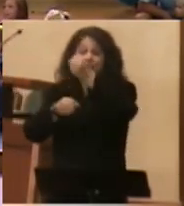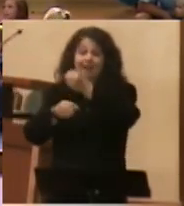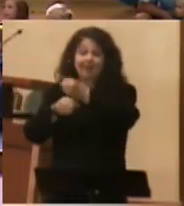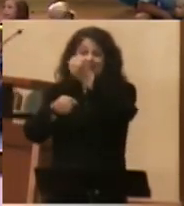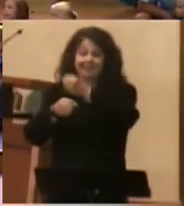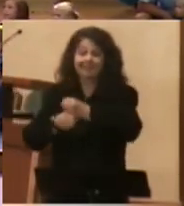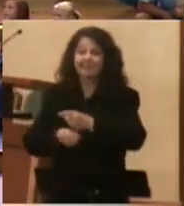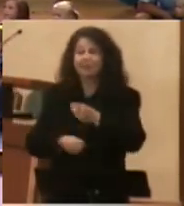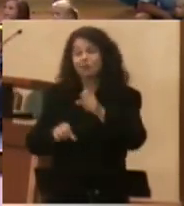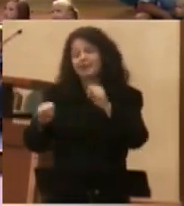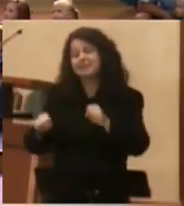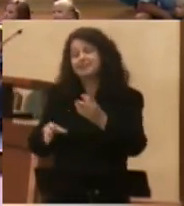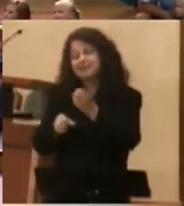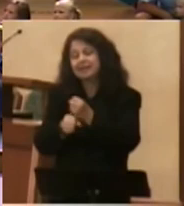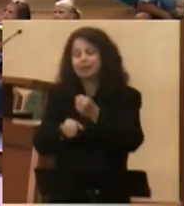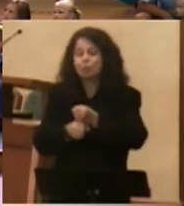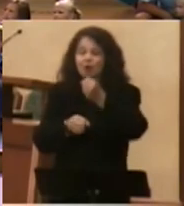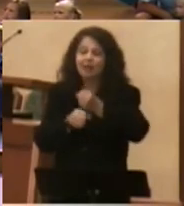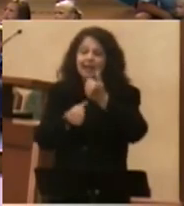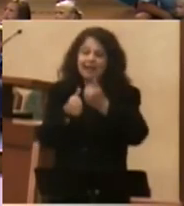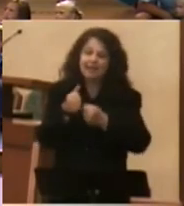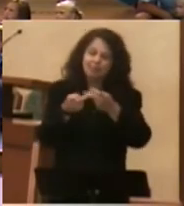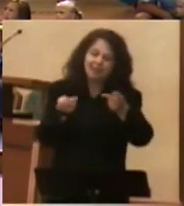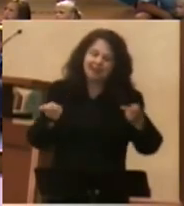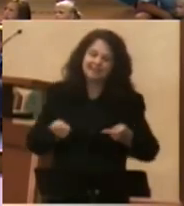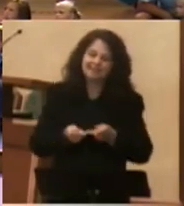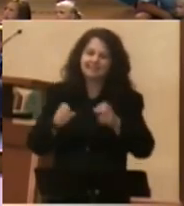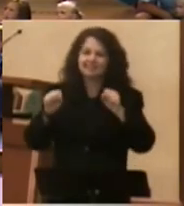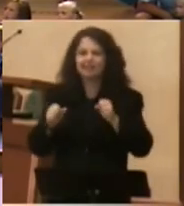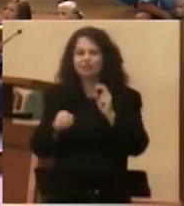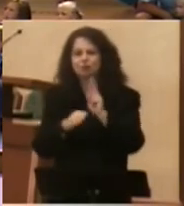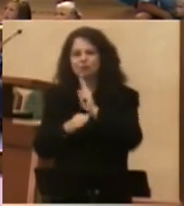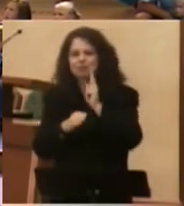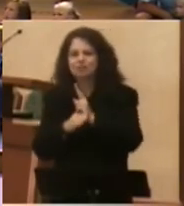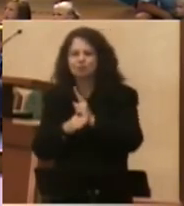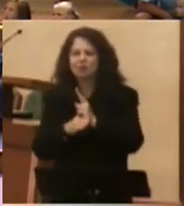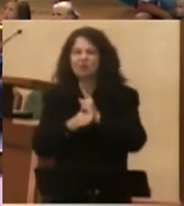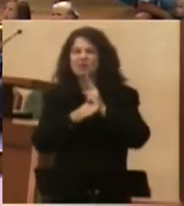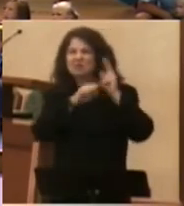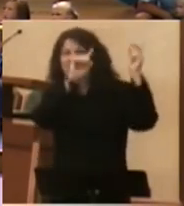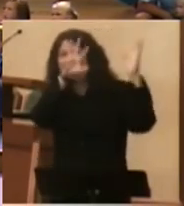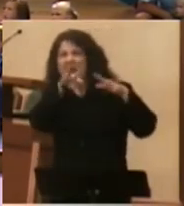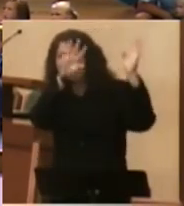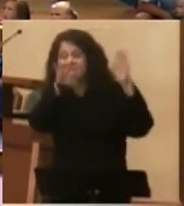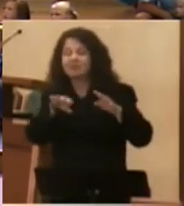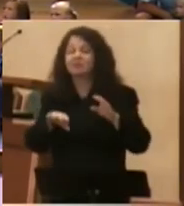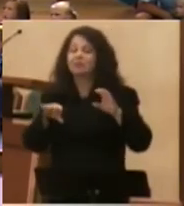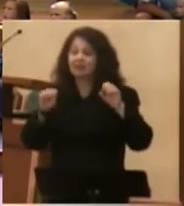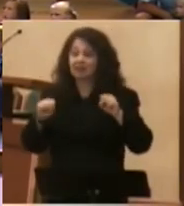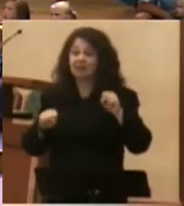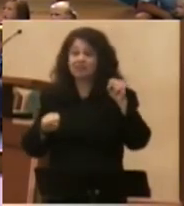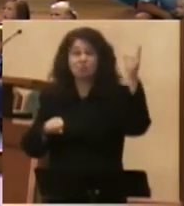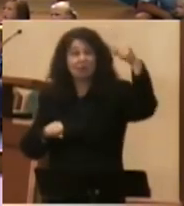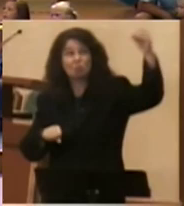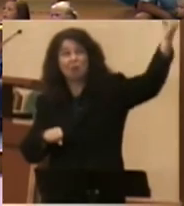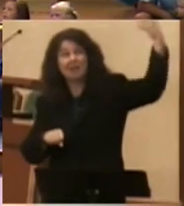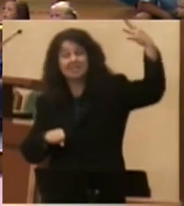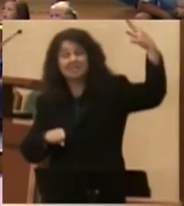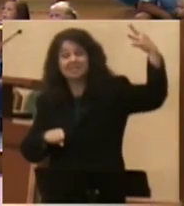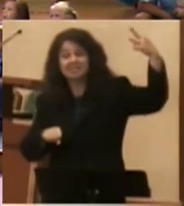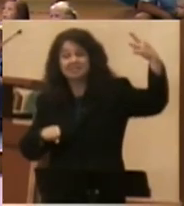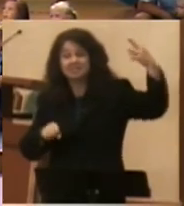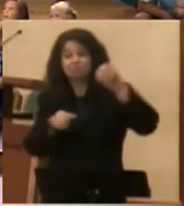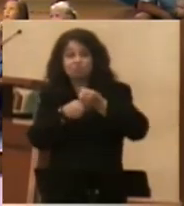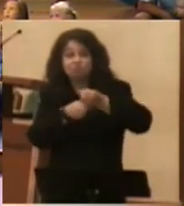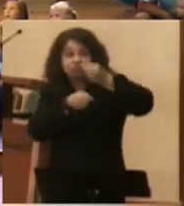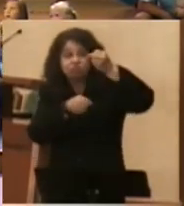this umbrella, I suppose, anywhere. You could use it in storms. You could even use it to keep bright sunlight off of you. But there's